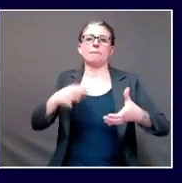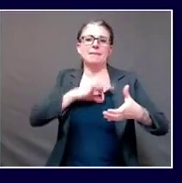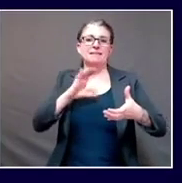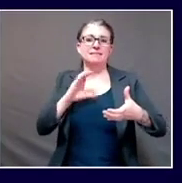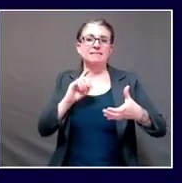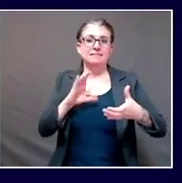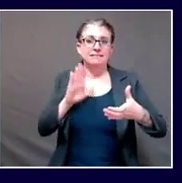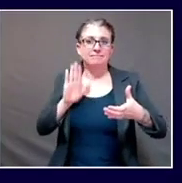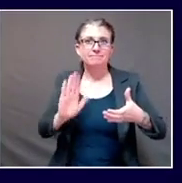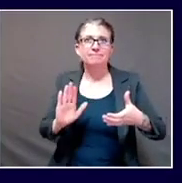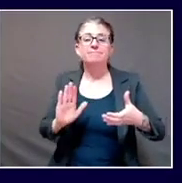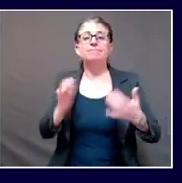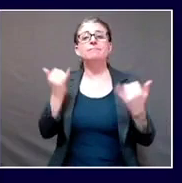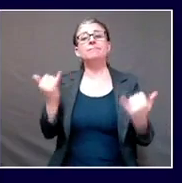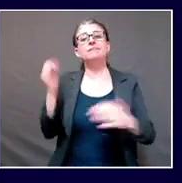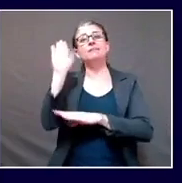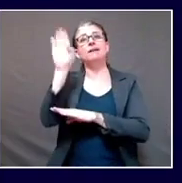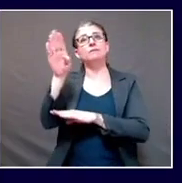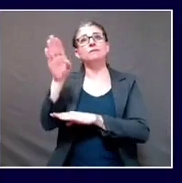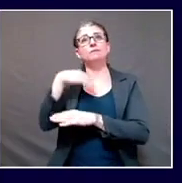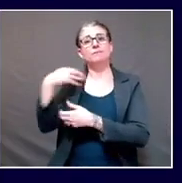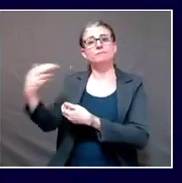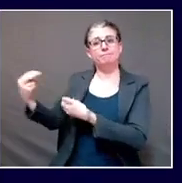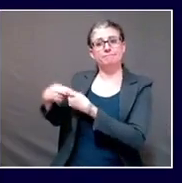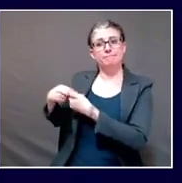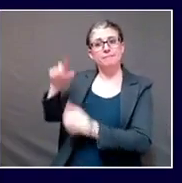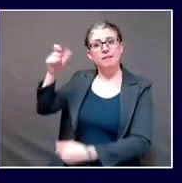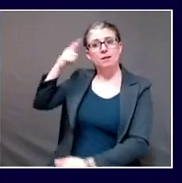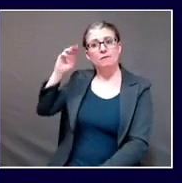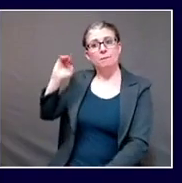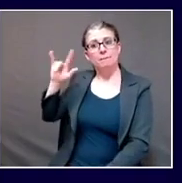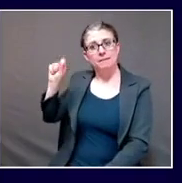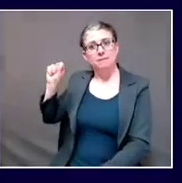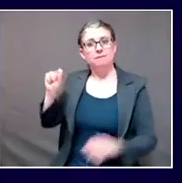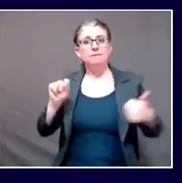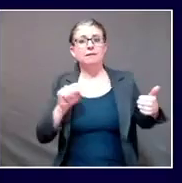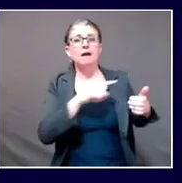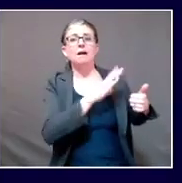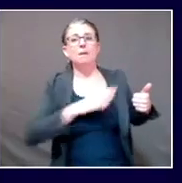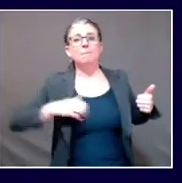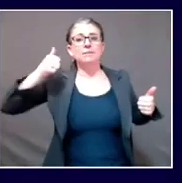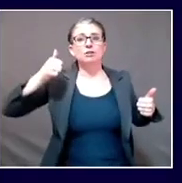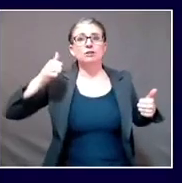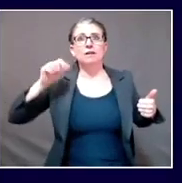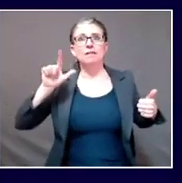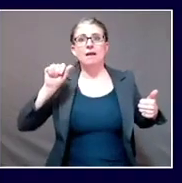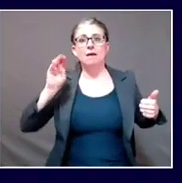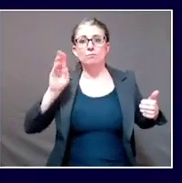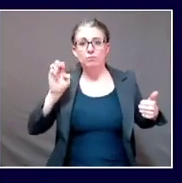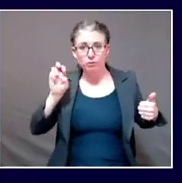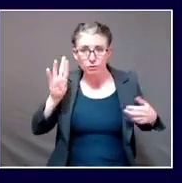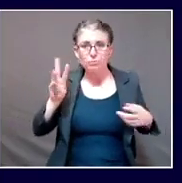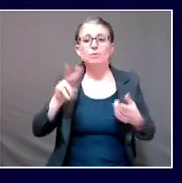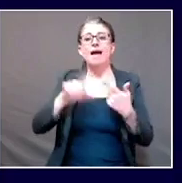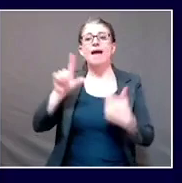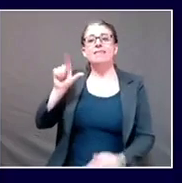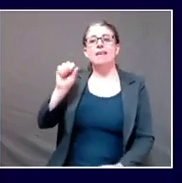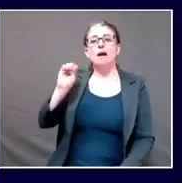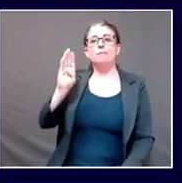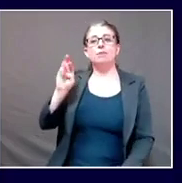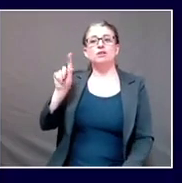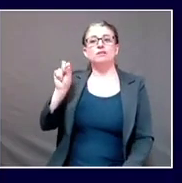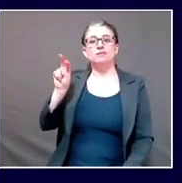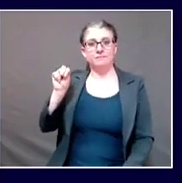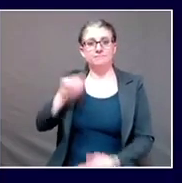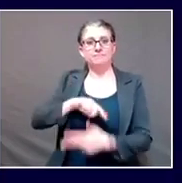by Governor Janet Mills, Commissioner Heather Johnson from Maine's Department of Economic and Community Development, and Commissioner Jean